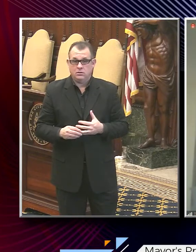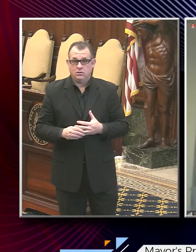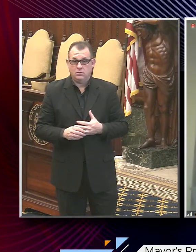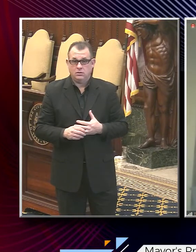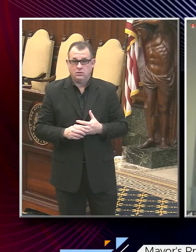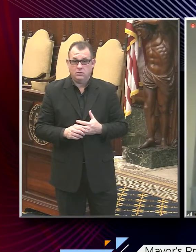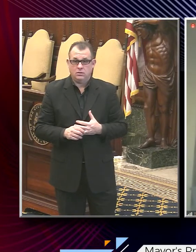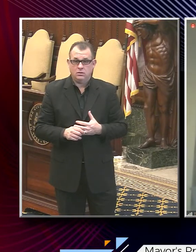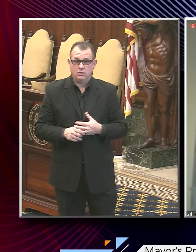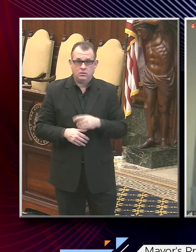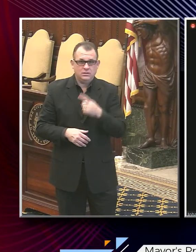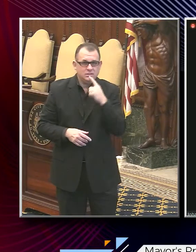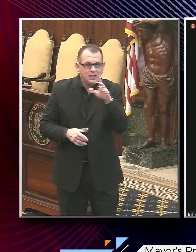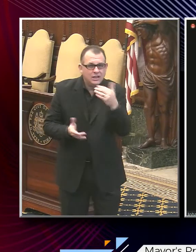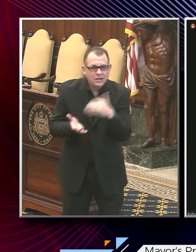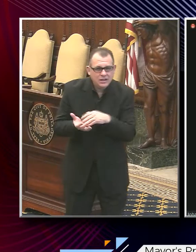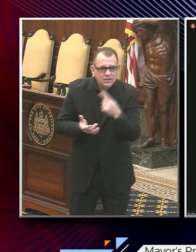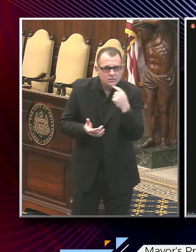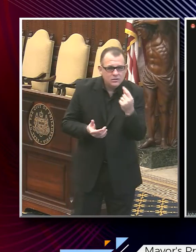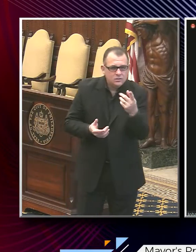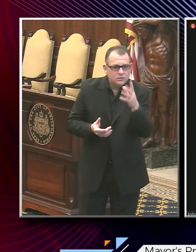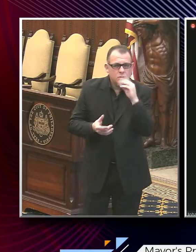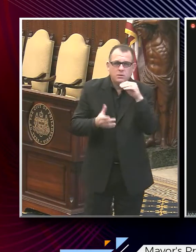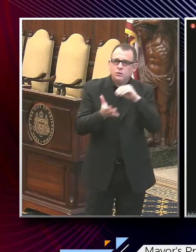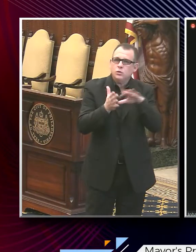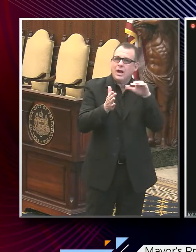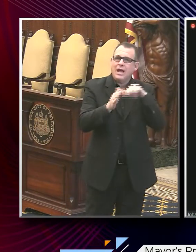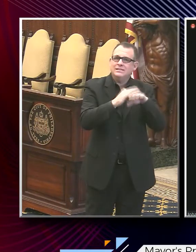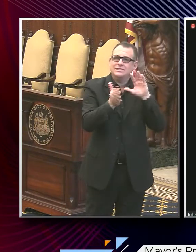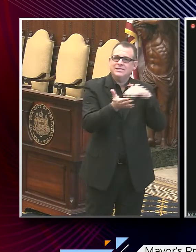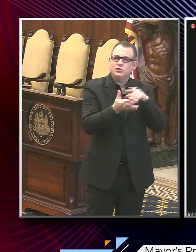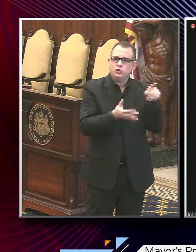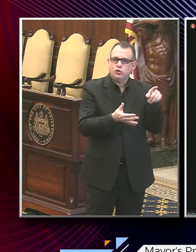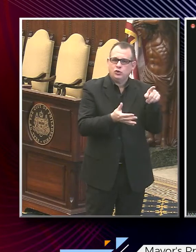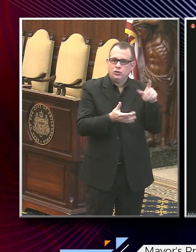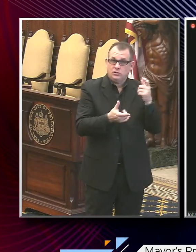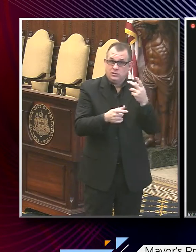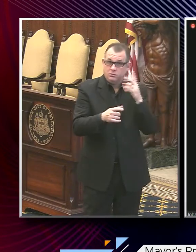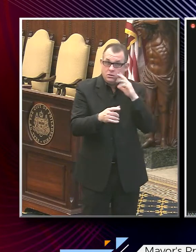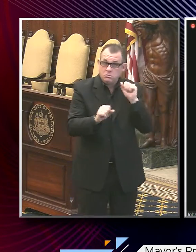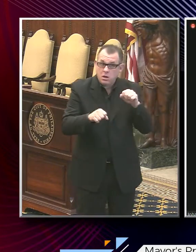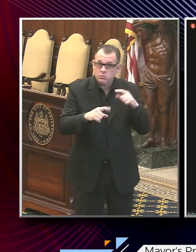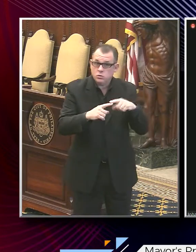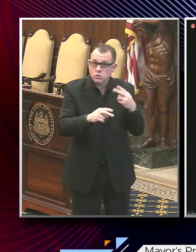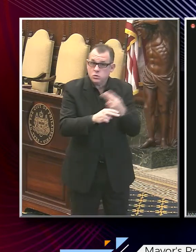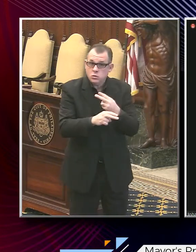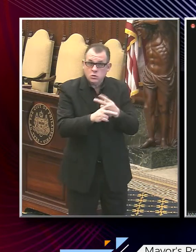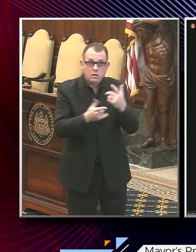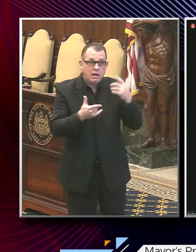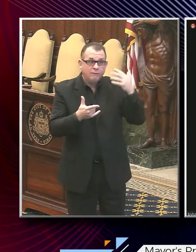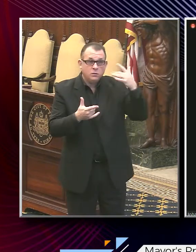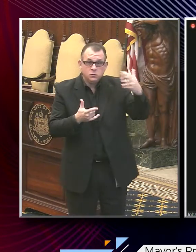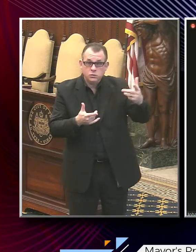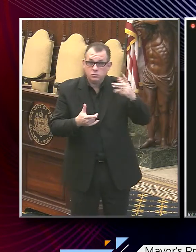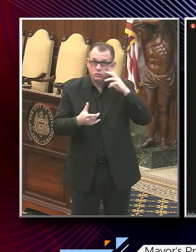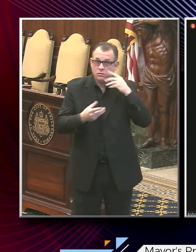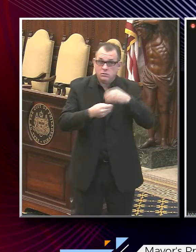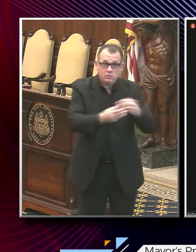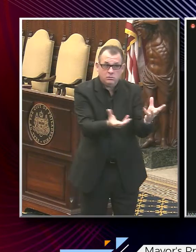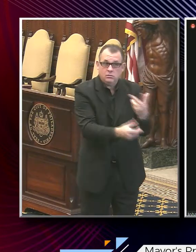I'm sorry, say the question again. The student access centers, will they be used at some point in